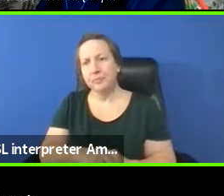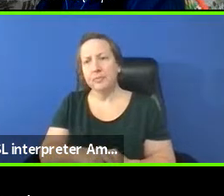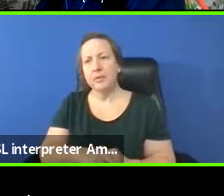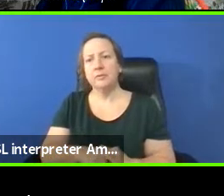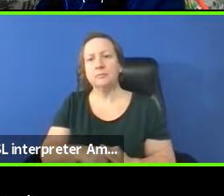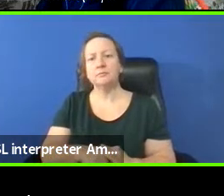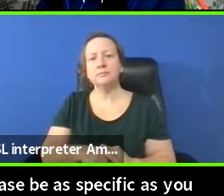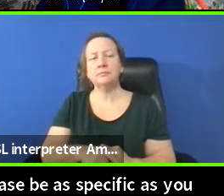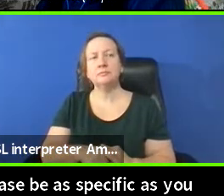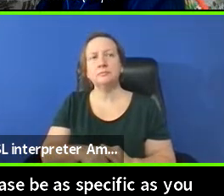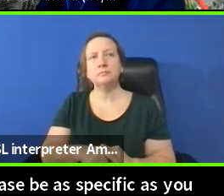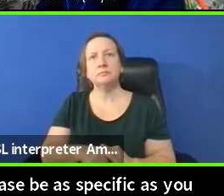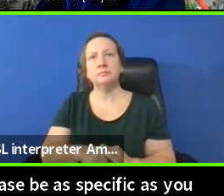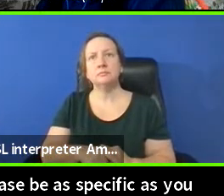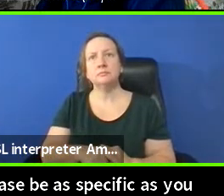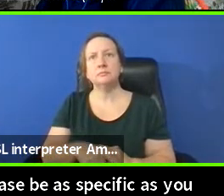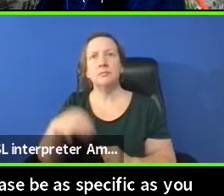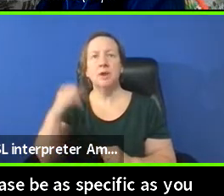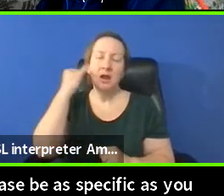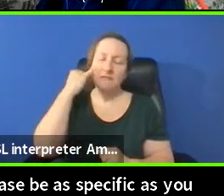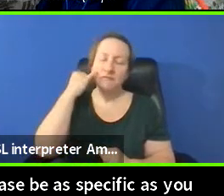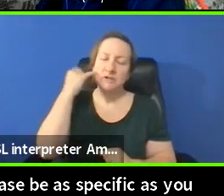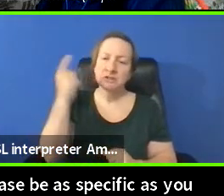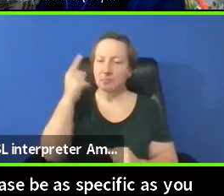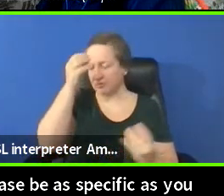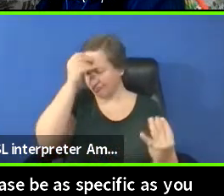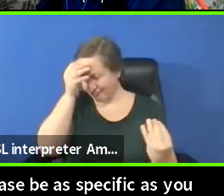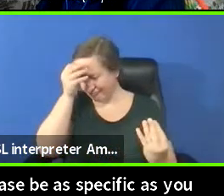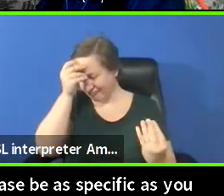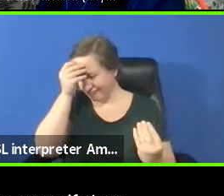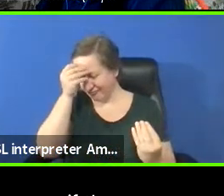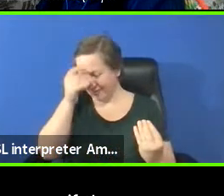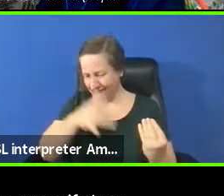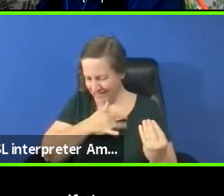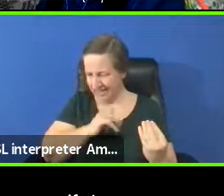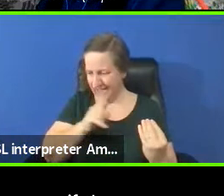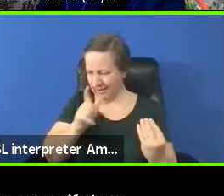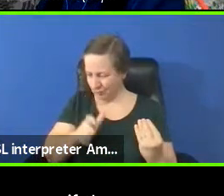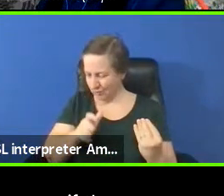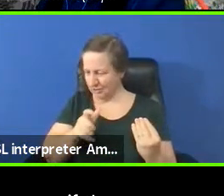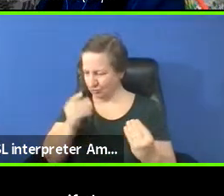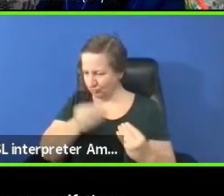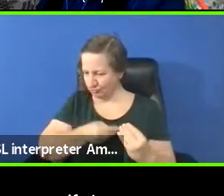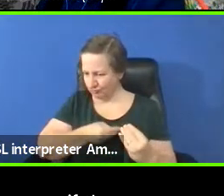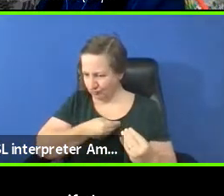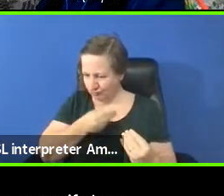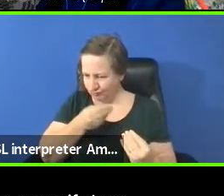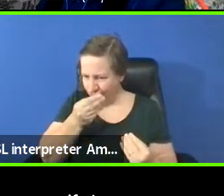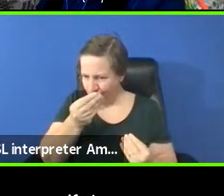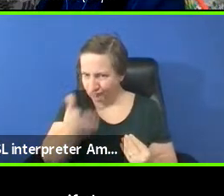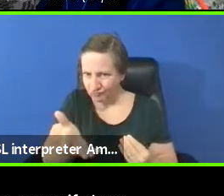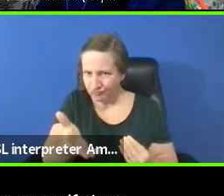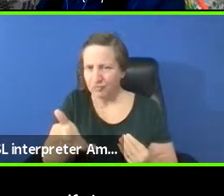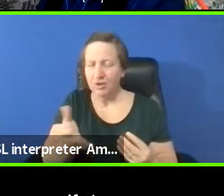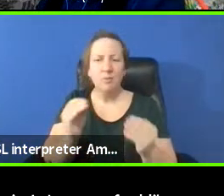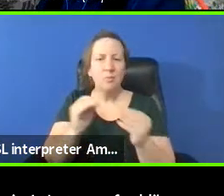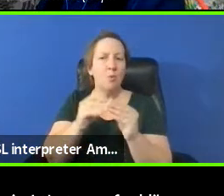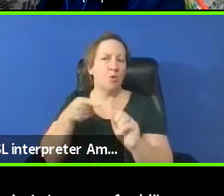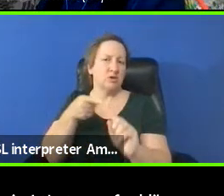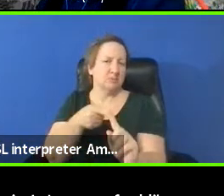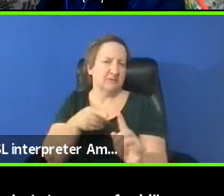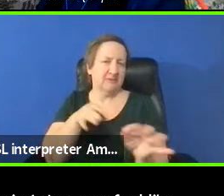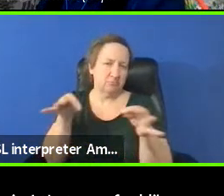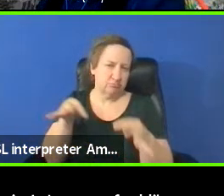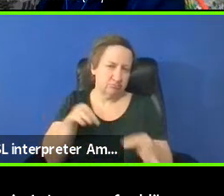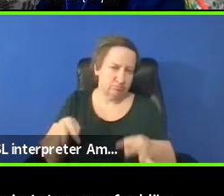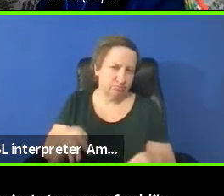is something that is in your mind that you feel like needs to be there. The more specific you can be